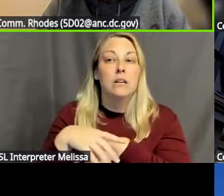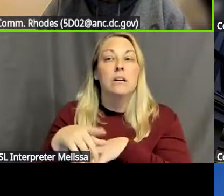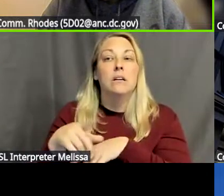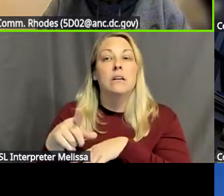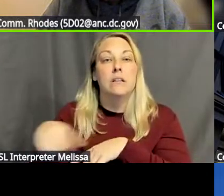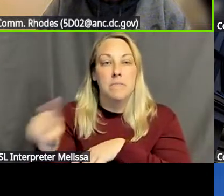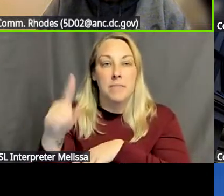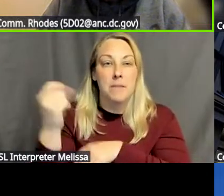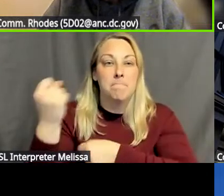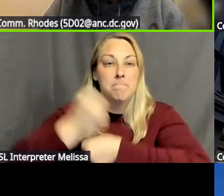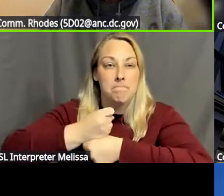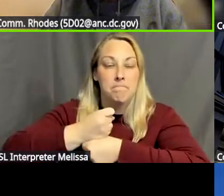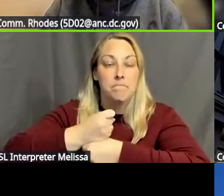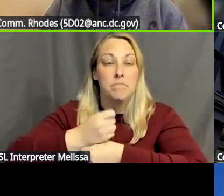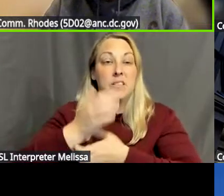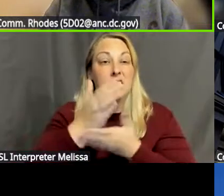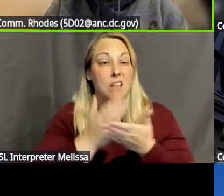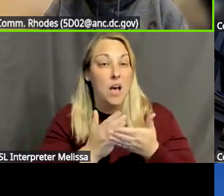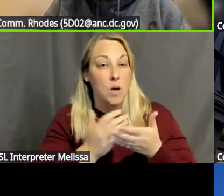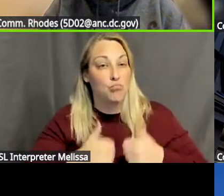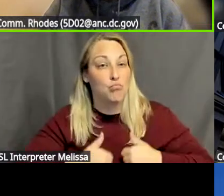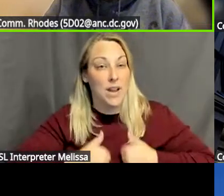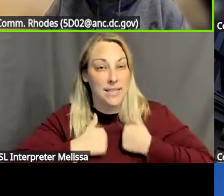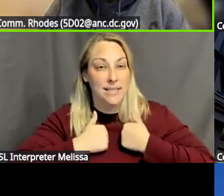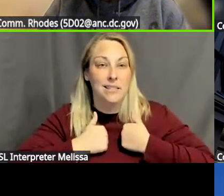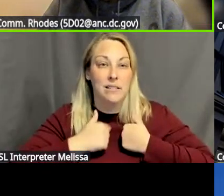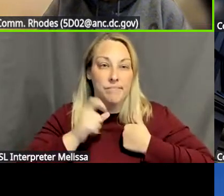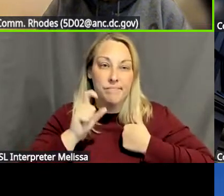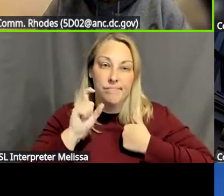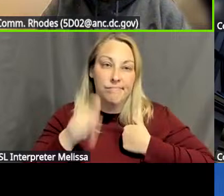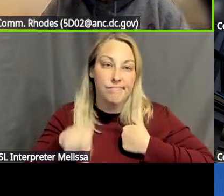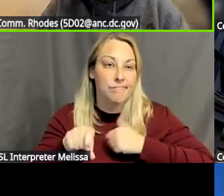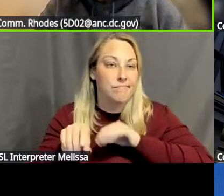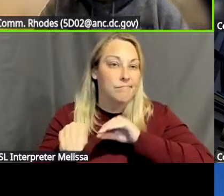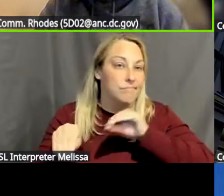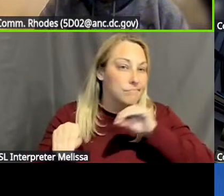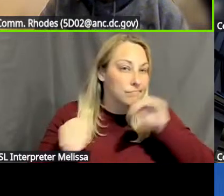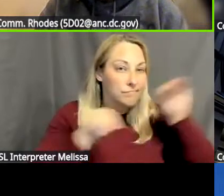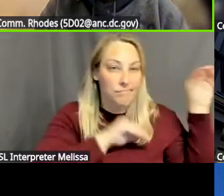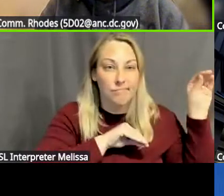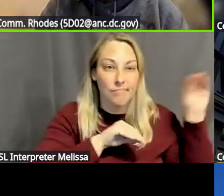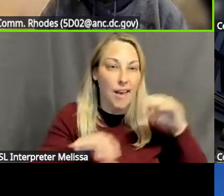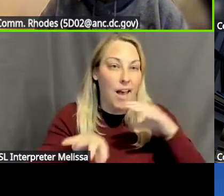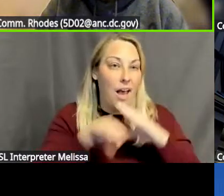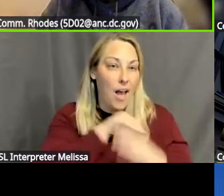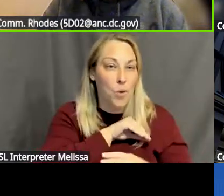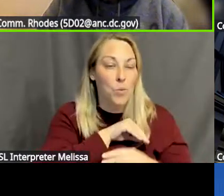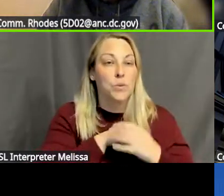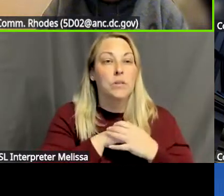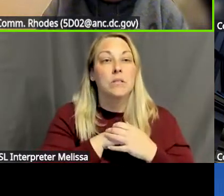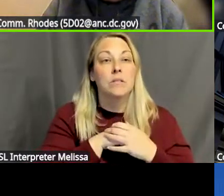was displaced, and we have been working uh,